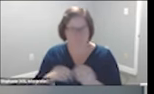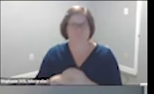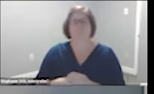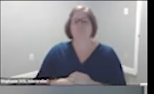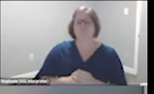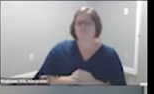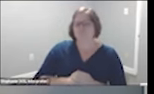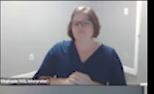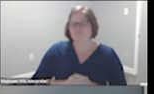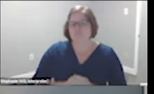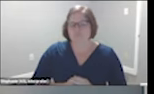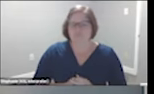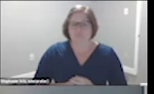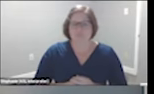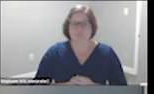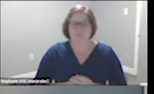Yeah. So it's like,